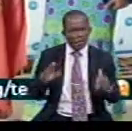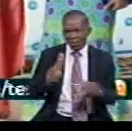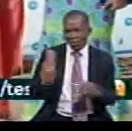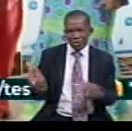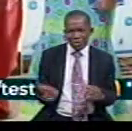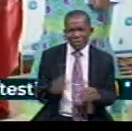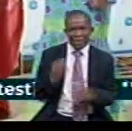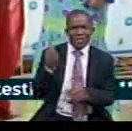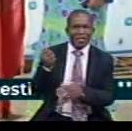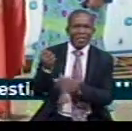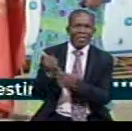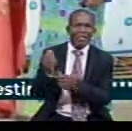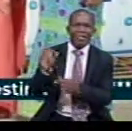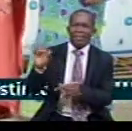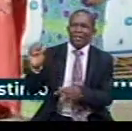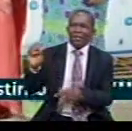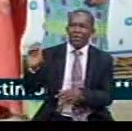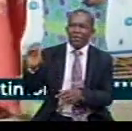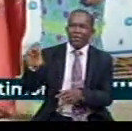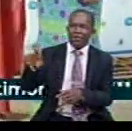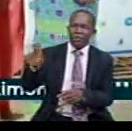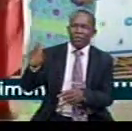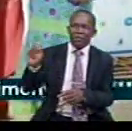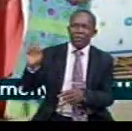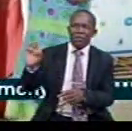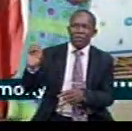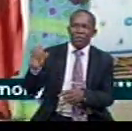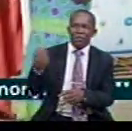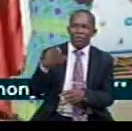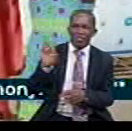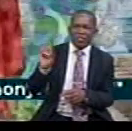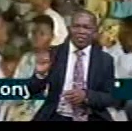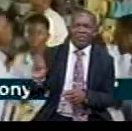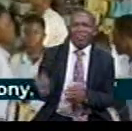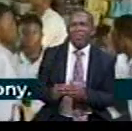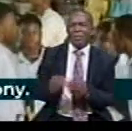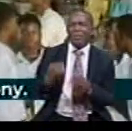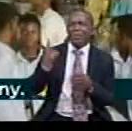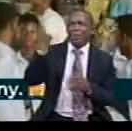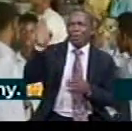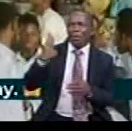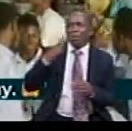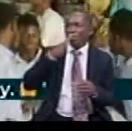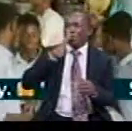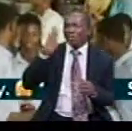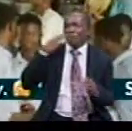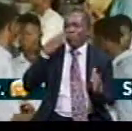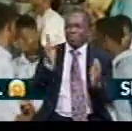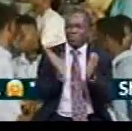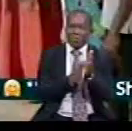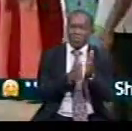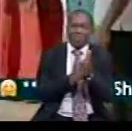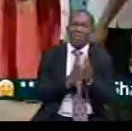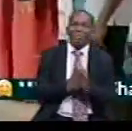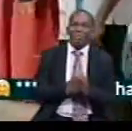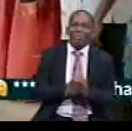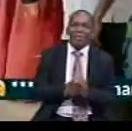Lord, and our God needs to be praised. Hallelujah. God is in the business of healing